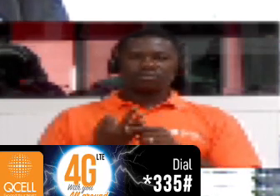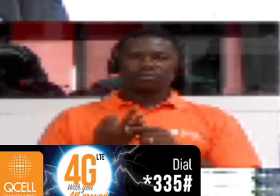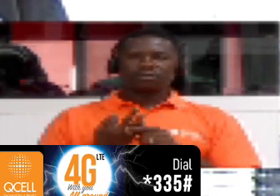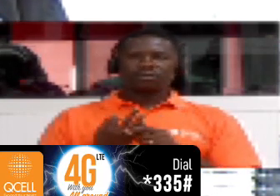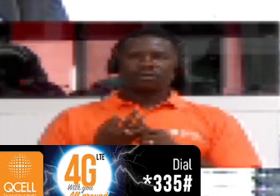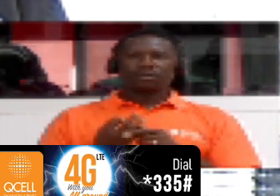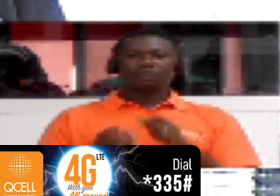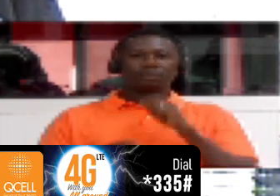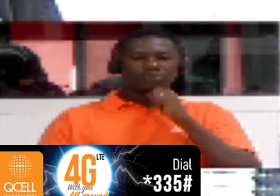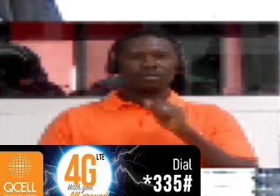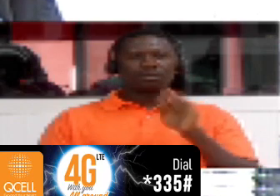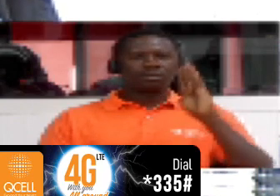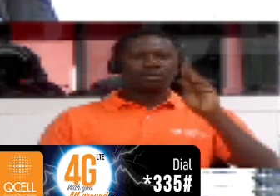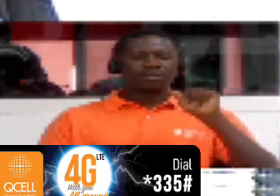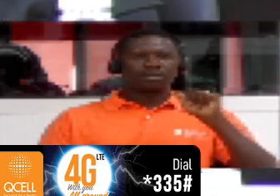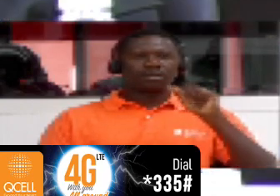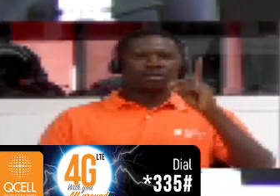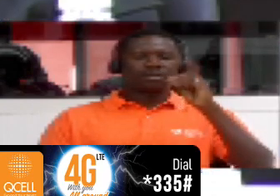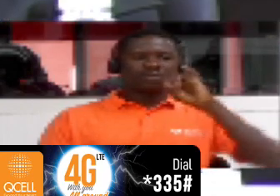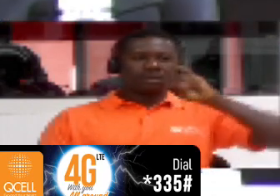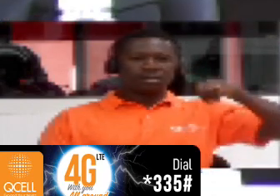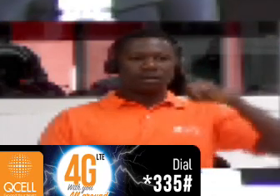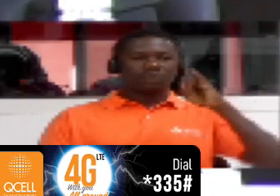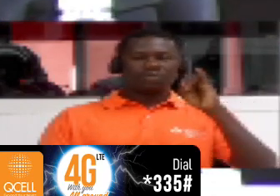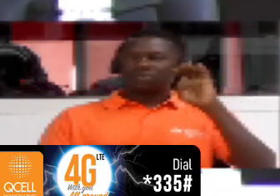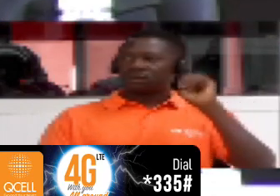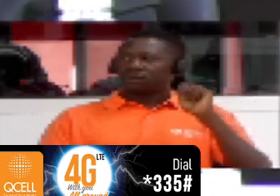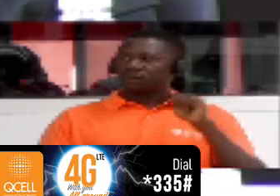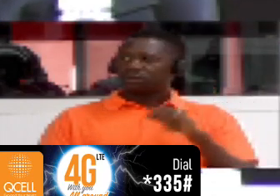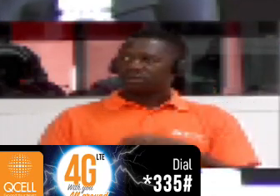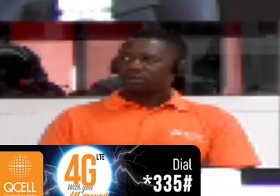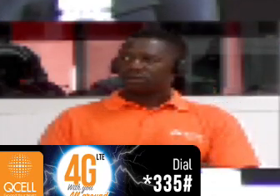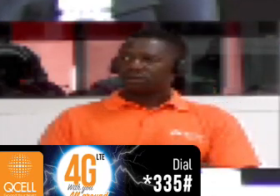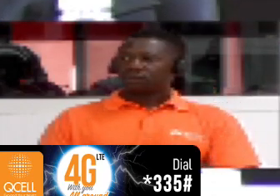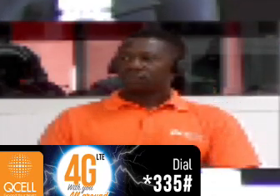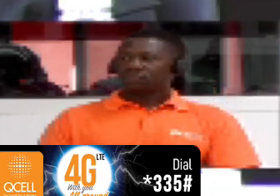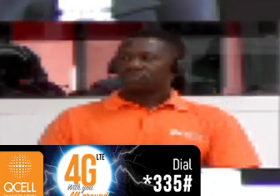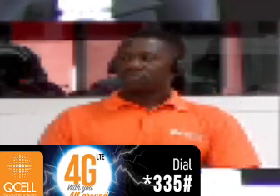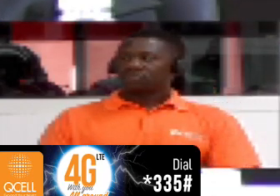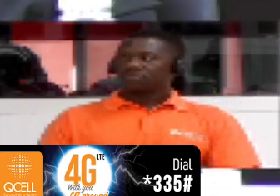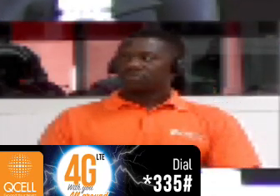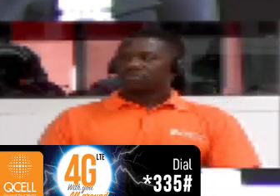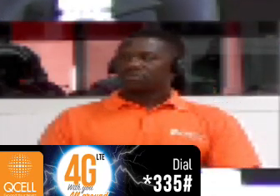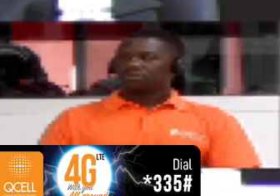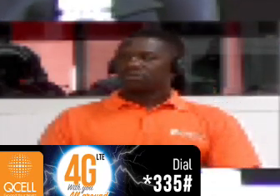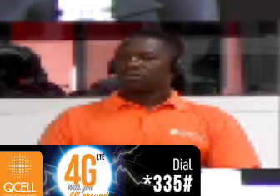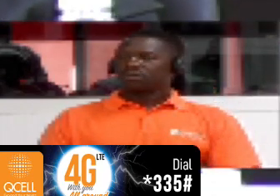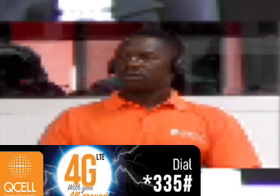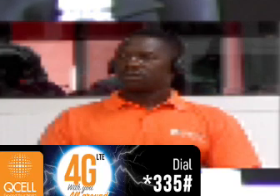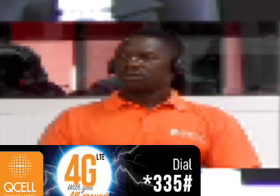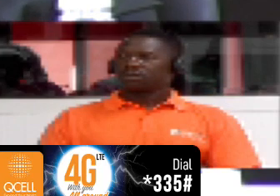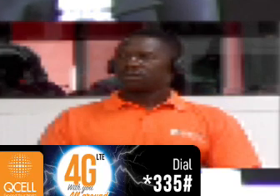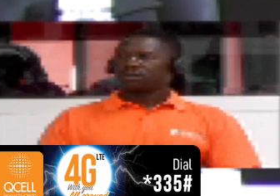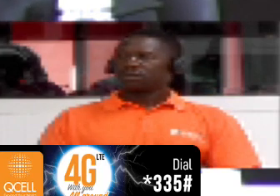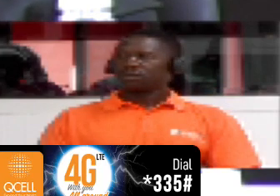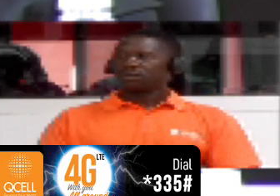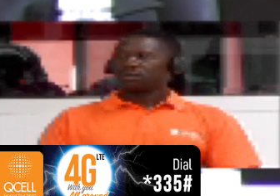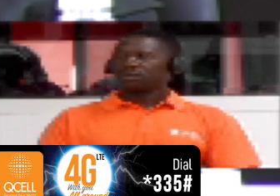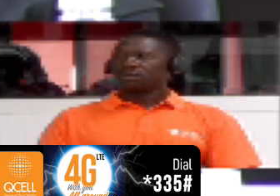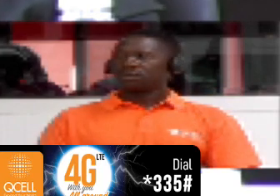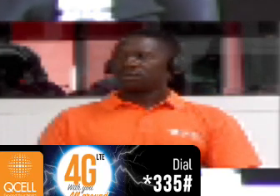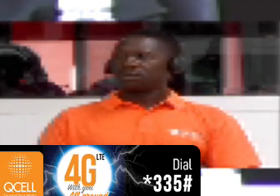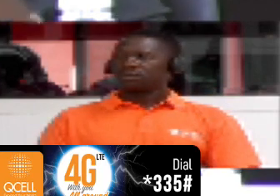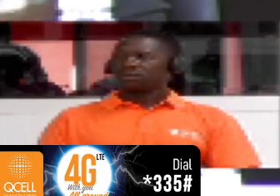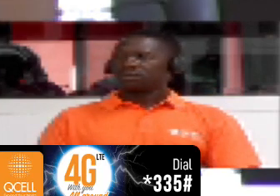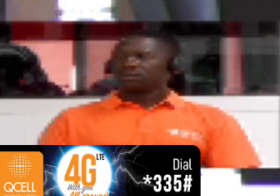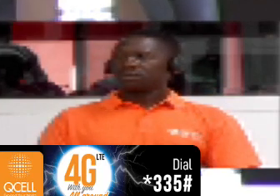Mr. Badjie, can you just assume a more comfortable position? You can draw the mic closer to you. And then please speak loudly so we